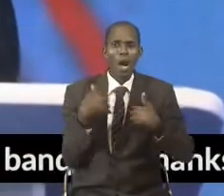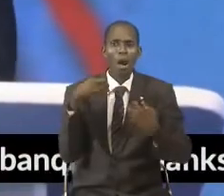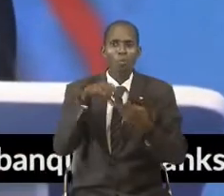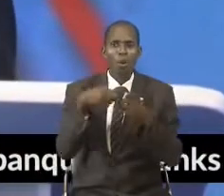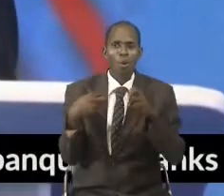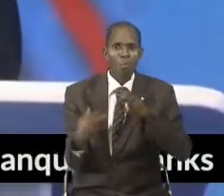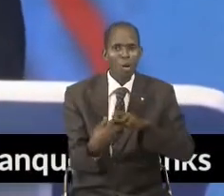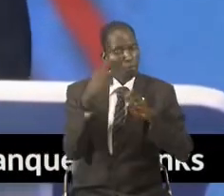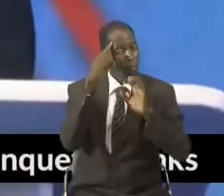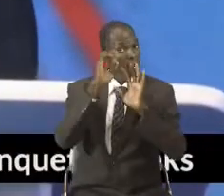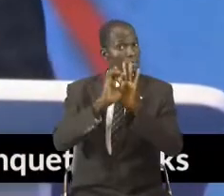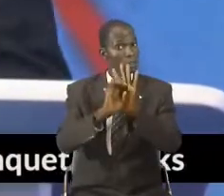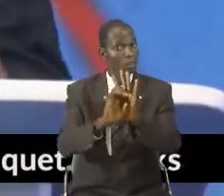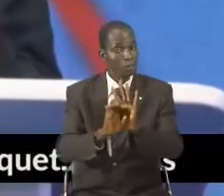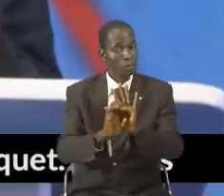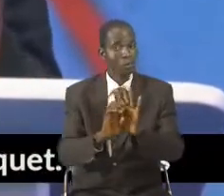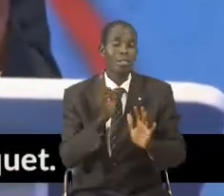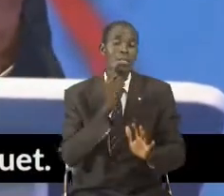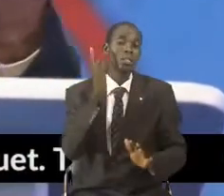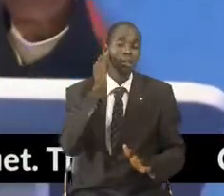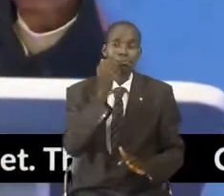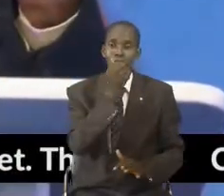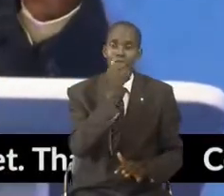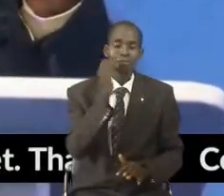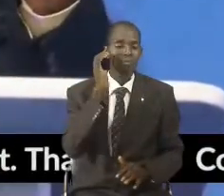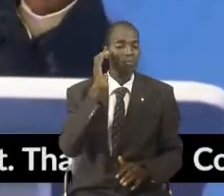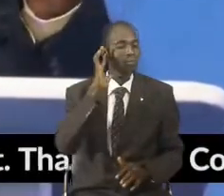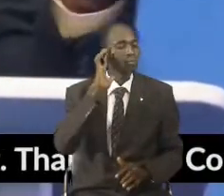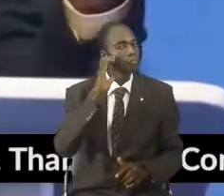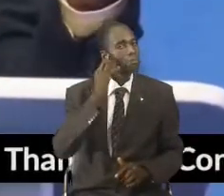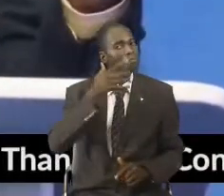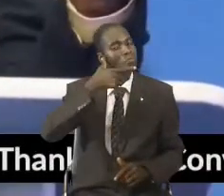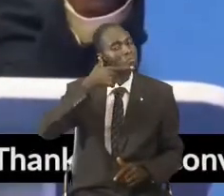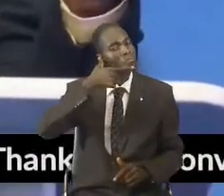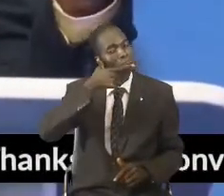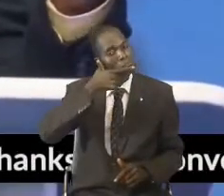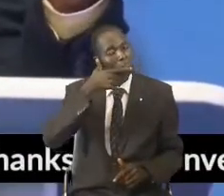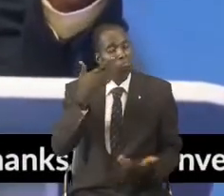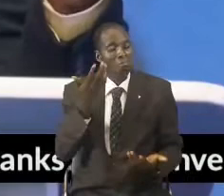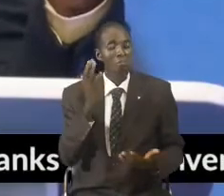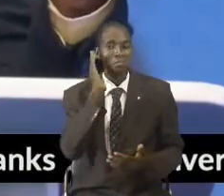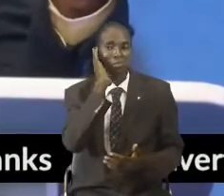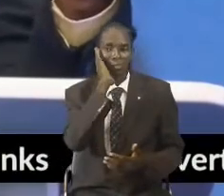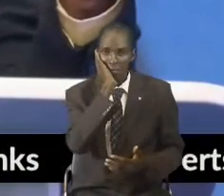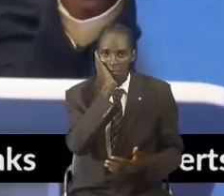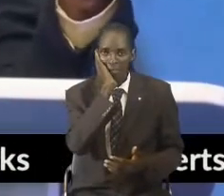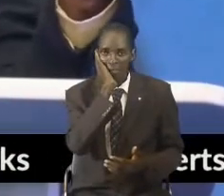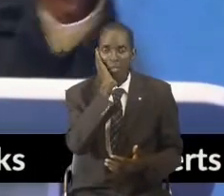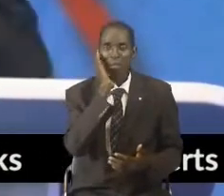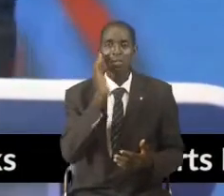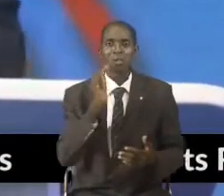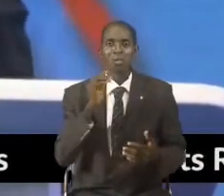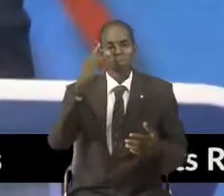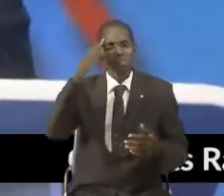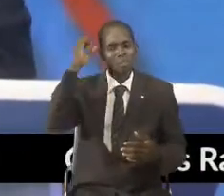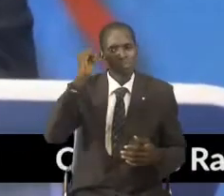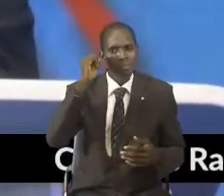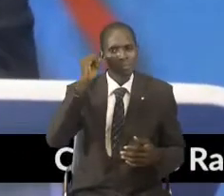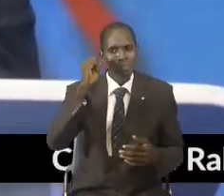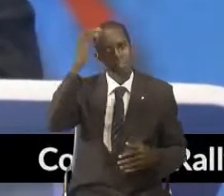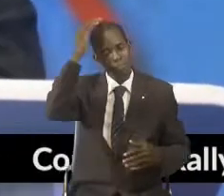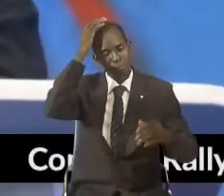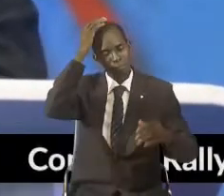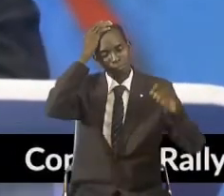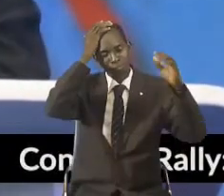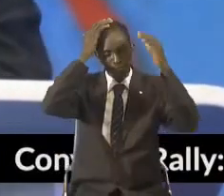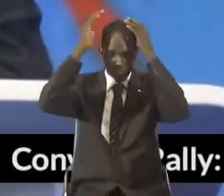hand where you have the challenge. Anywhere you are, in any congregation, all over